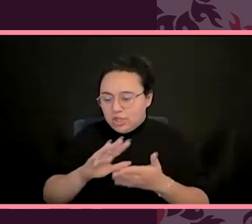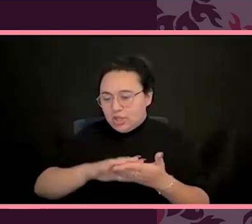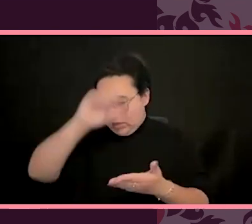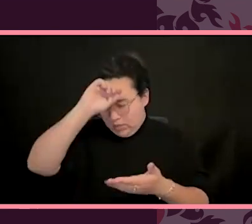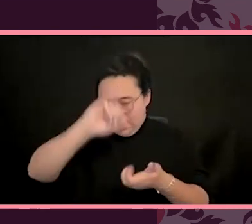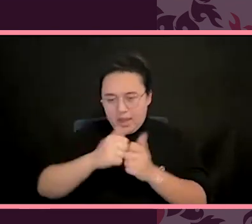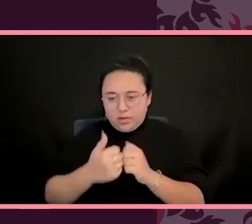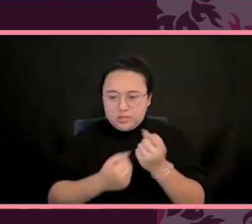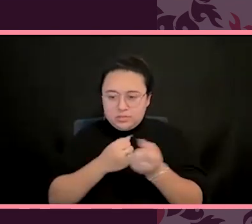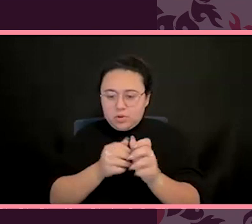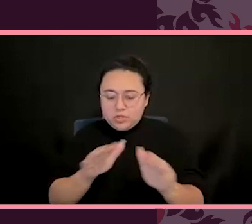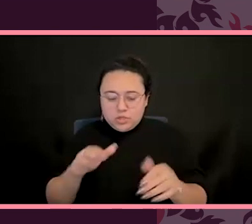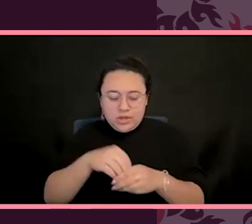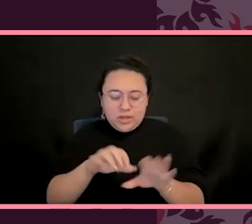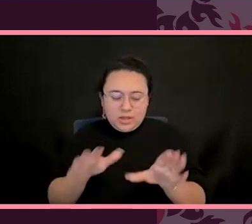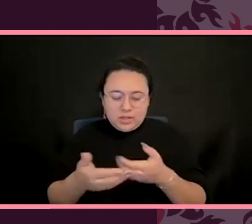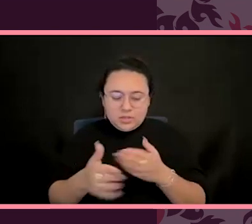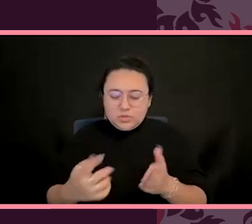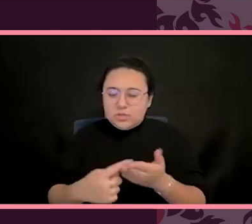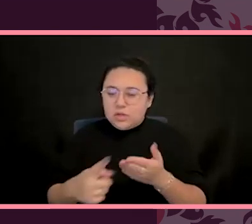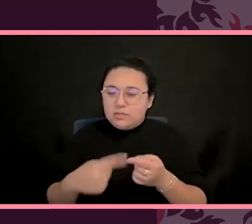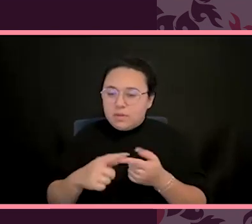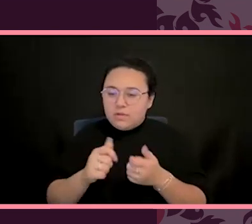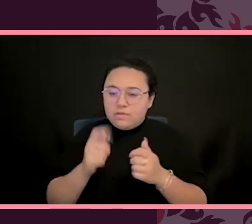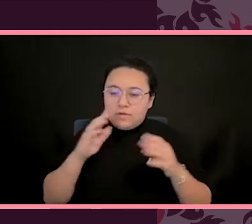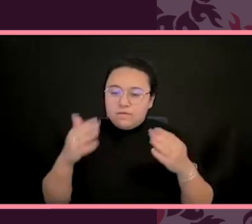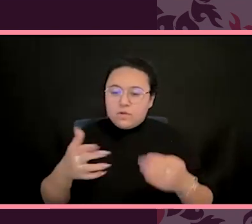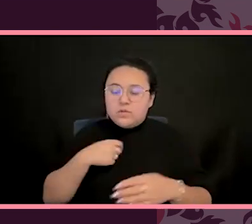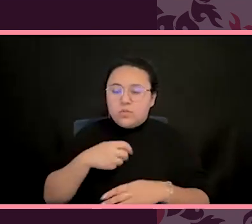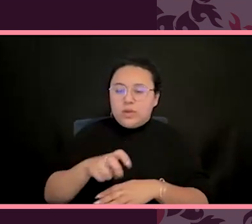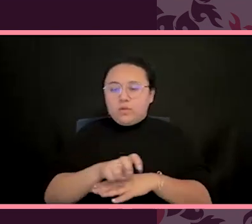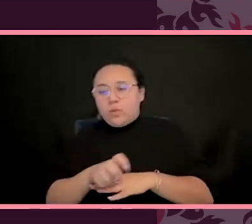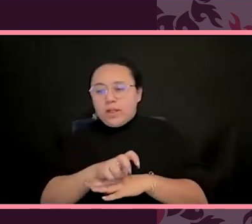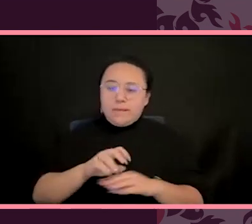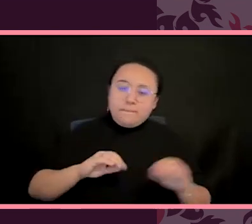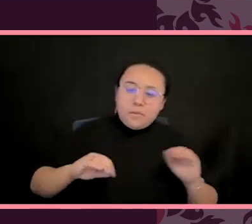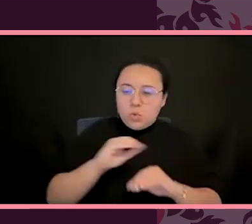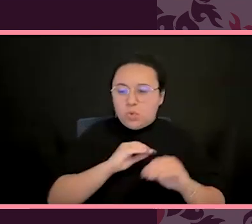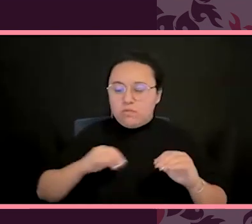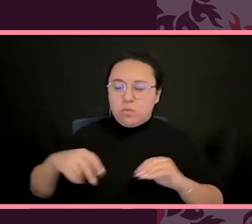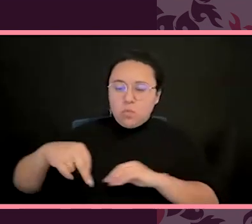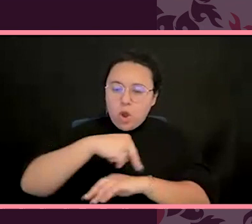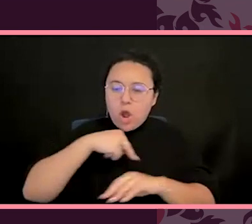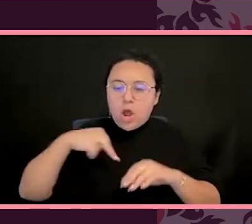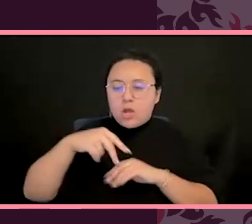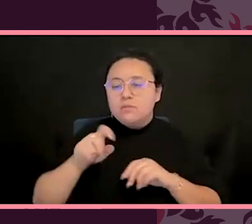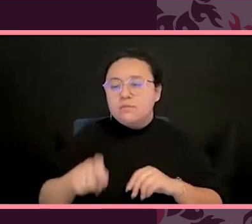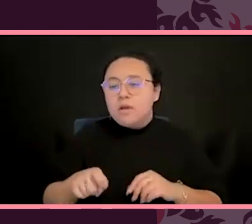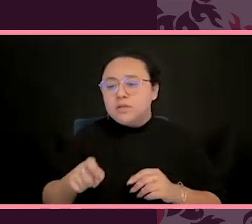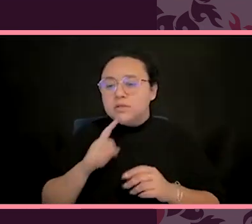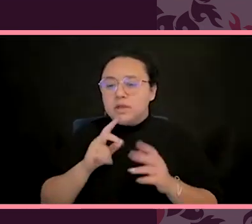classroom because it talks about how sometimes to focus, we have to wiggle and we have to move and we have to walk around. And they do